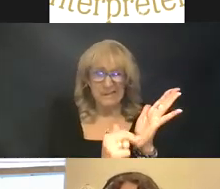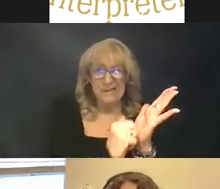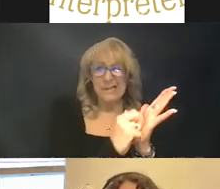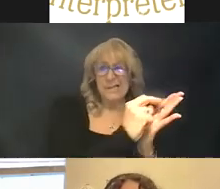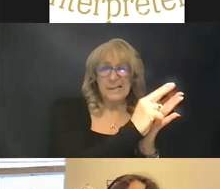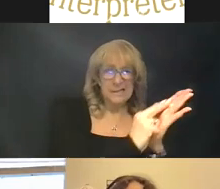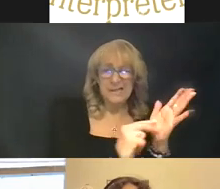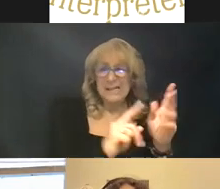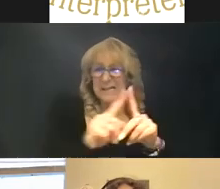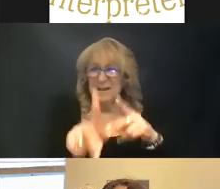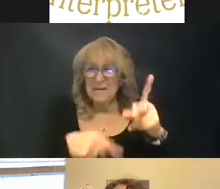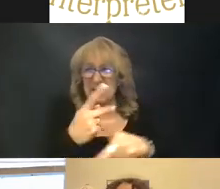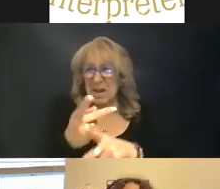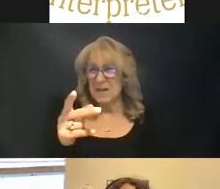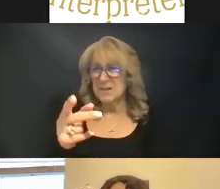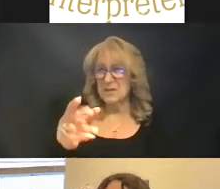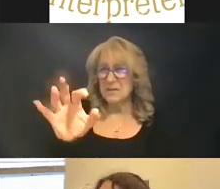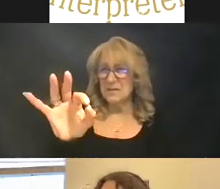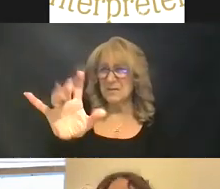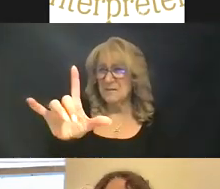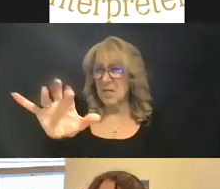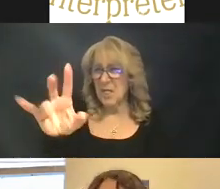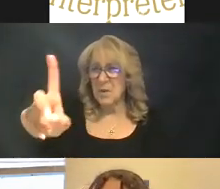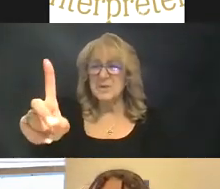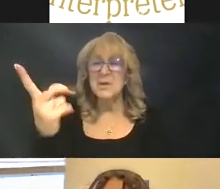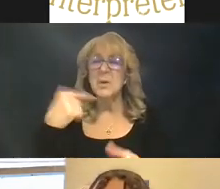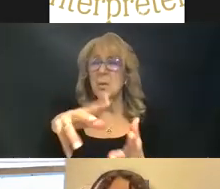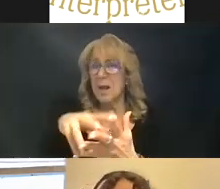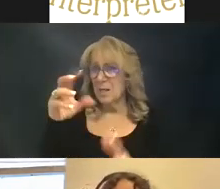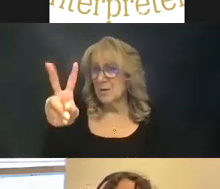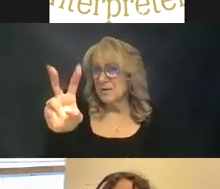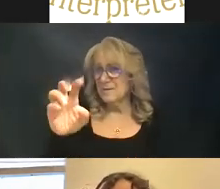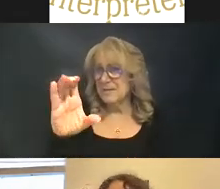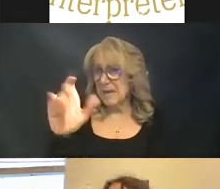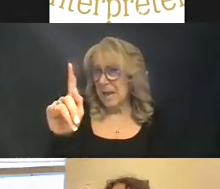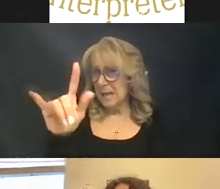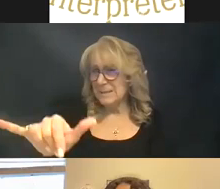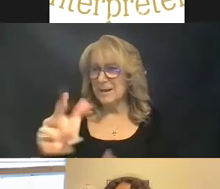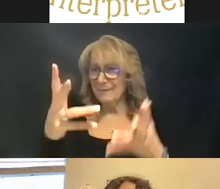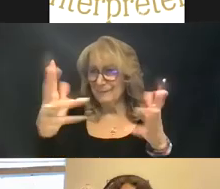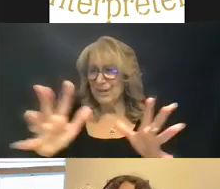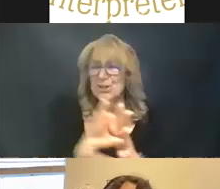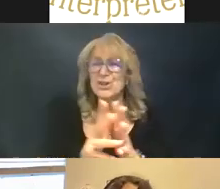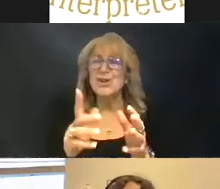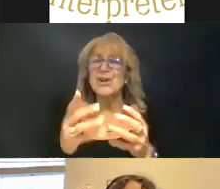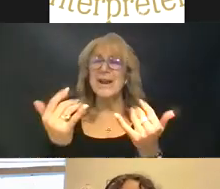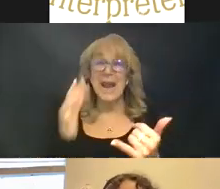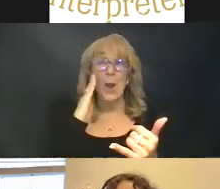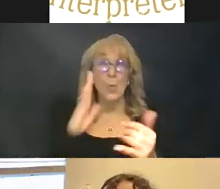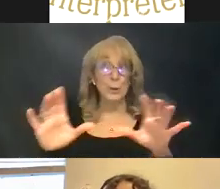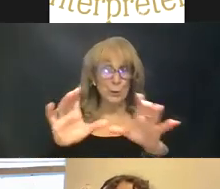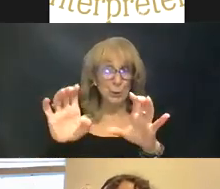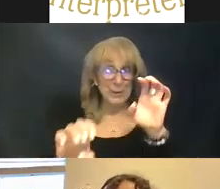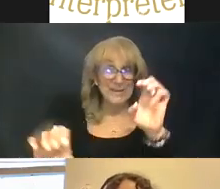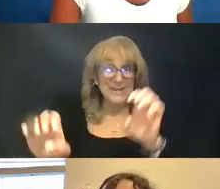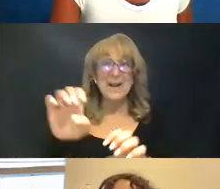substrate. All right, so far we have learned about what viscosity is. So we're going to do an experiment.